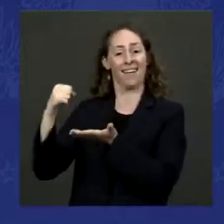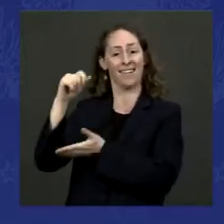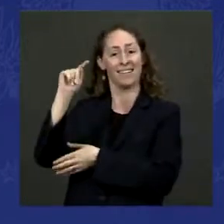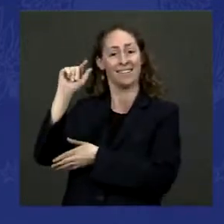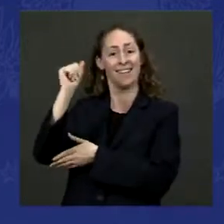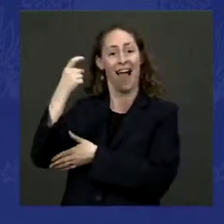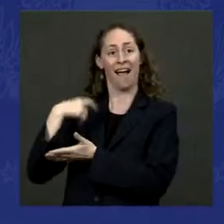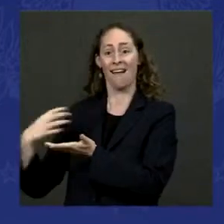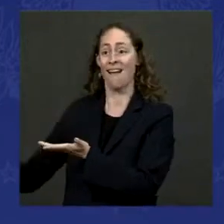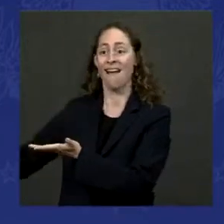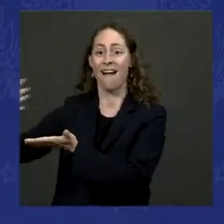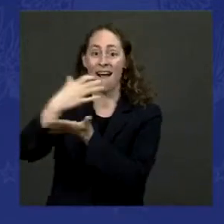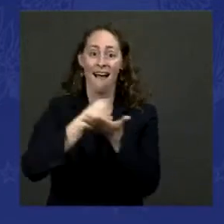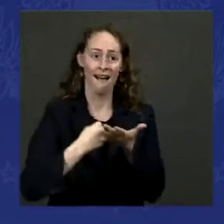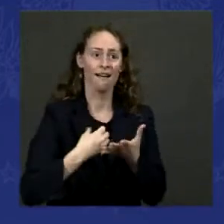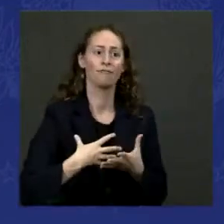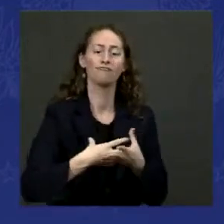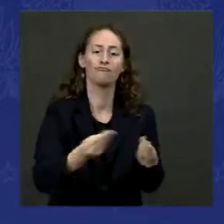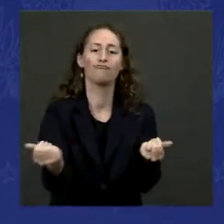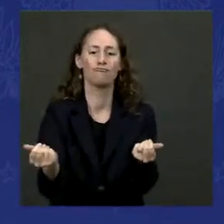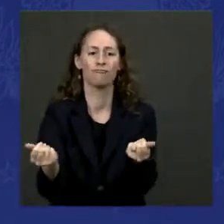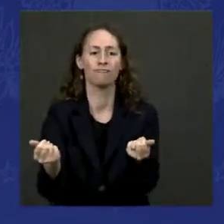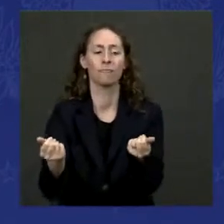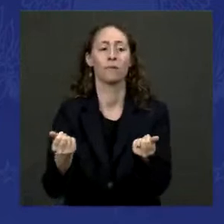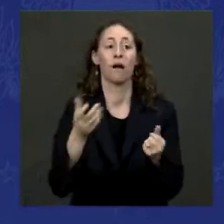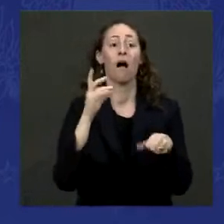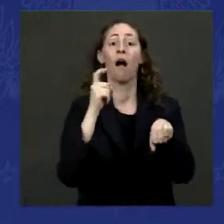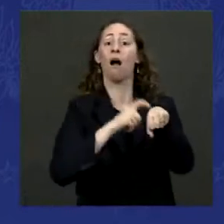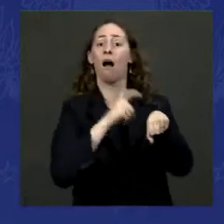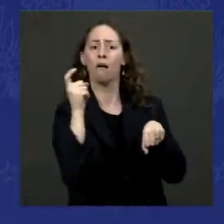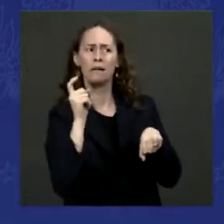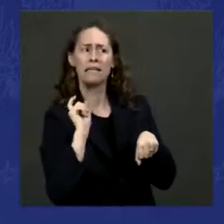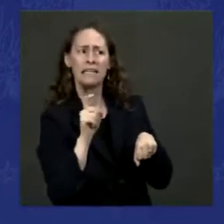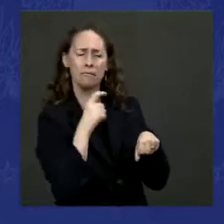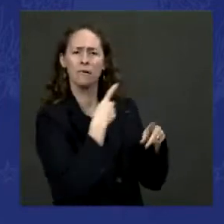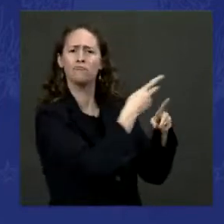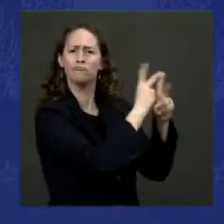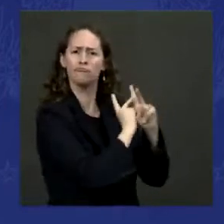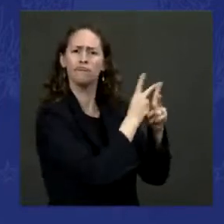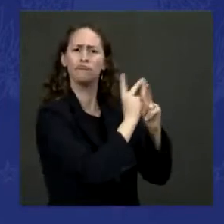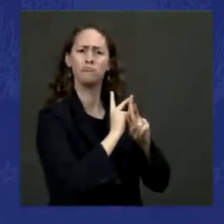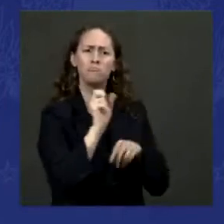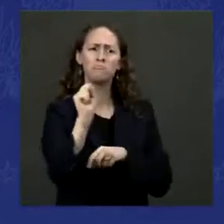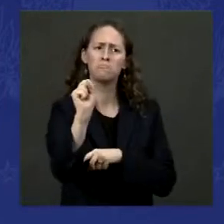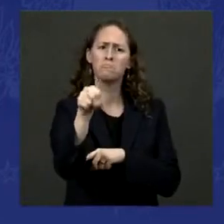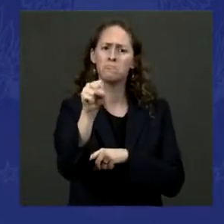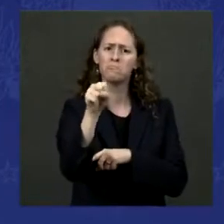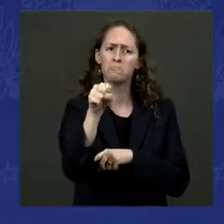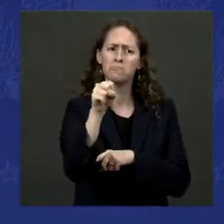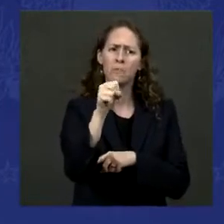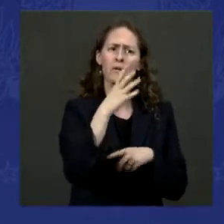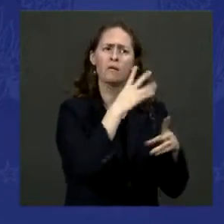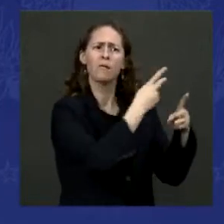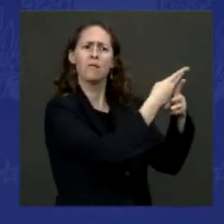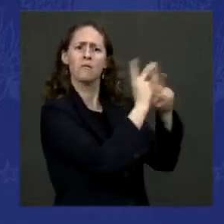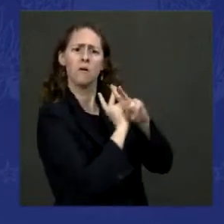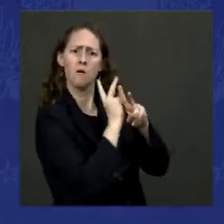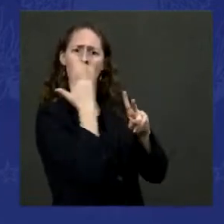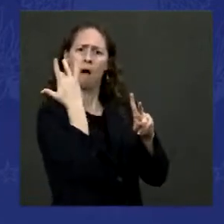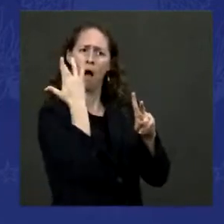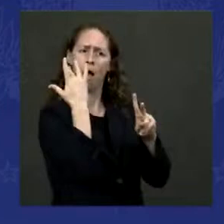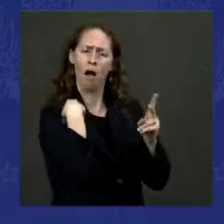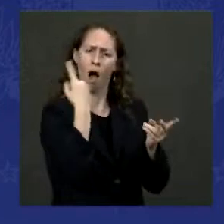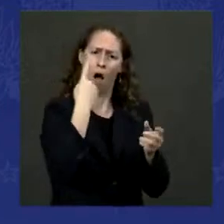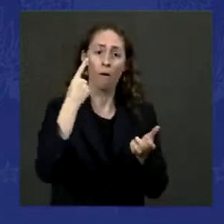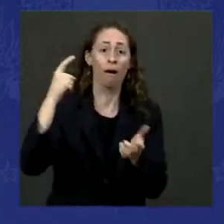borrow when needed. And in that case, we're able to borrow because we always pay our debt. We always paid what we owe.